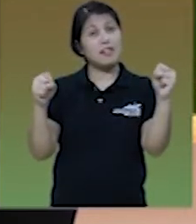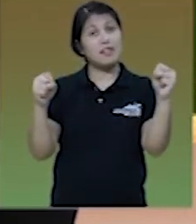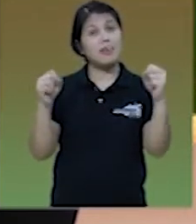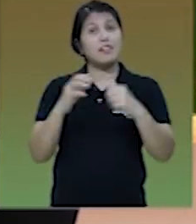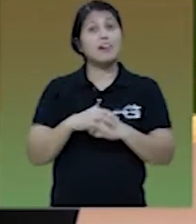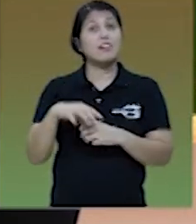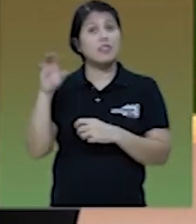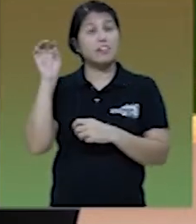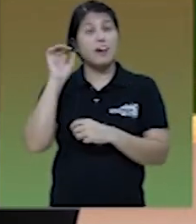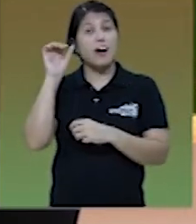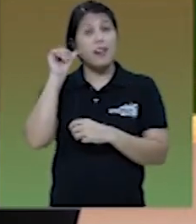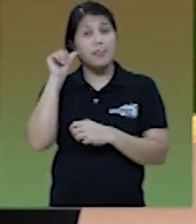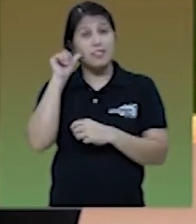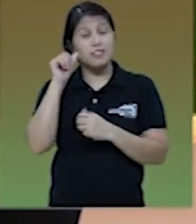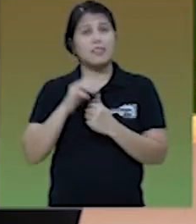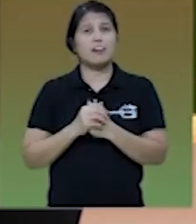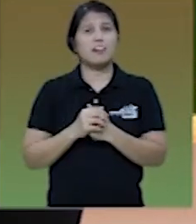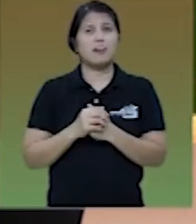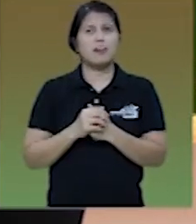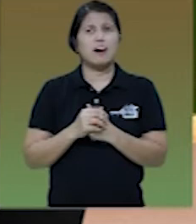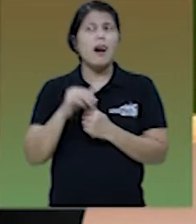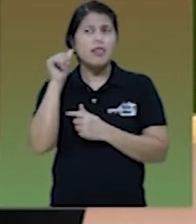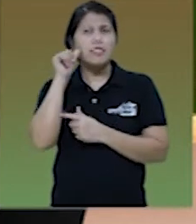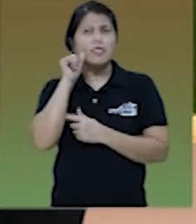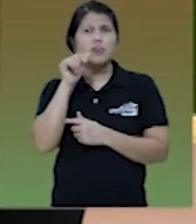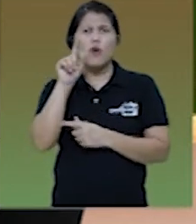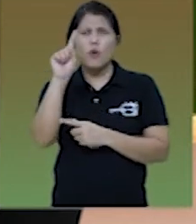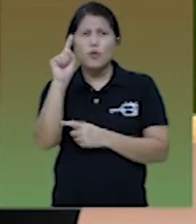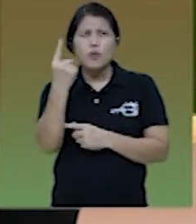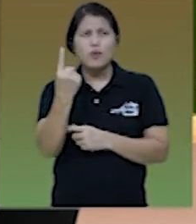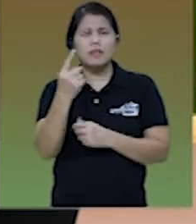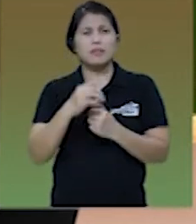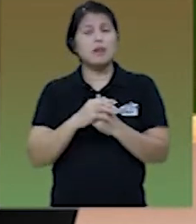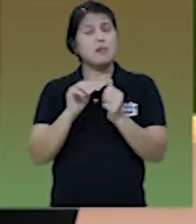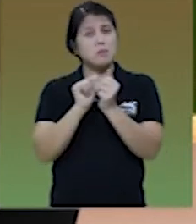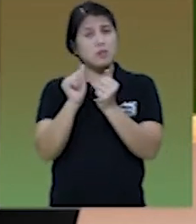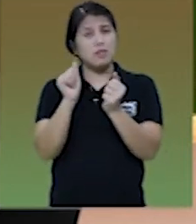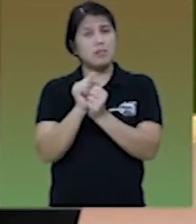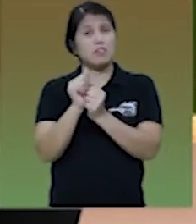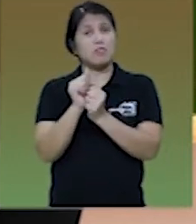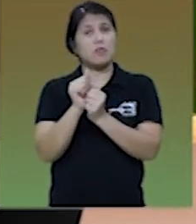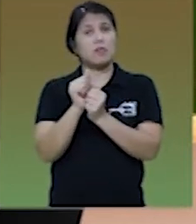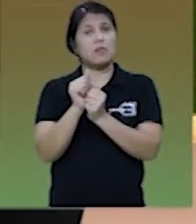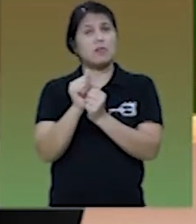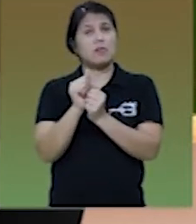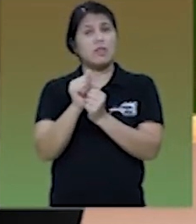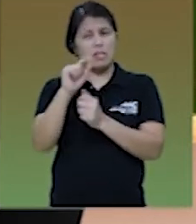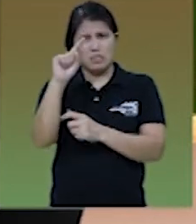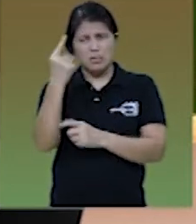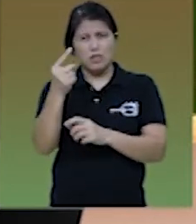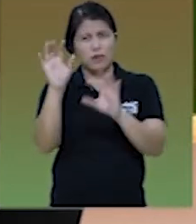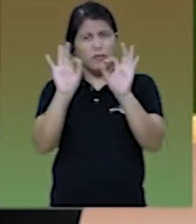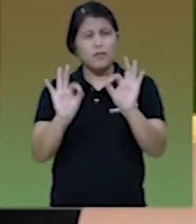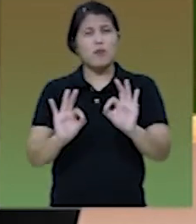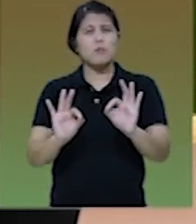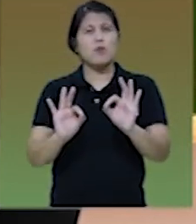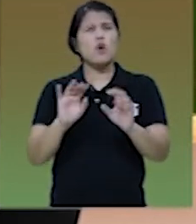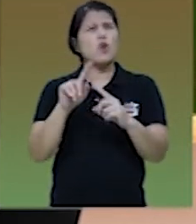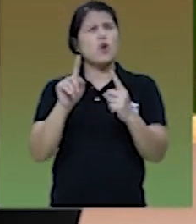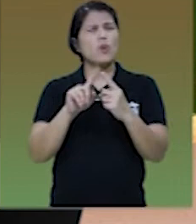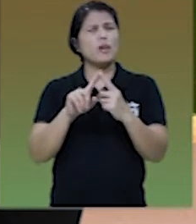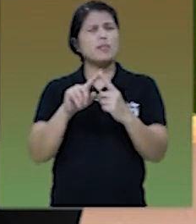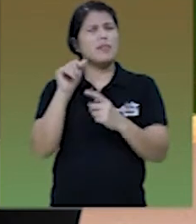Annalisa. Annalisa is only one, meaning it is in singular form. When